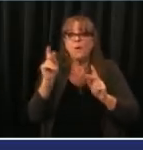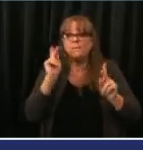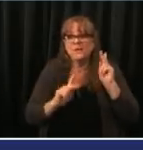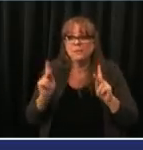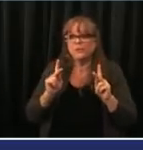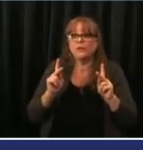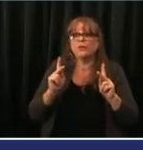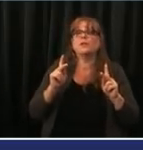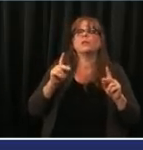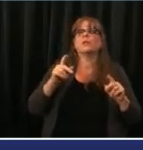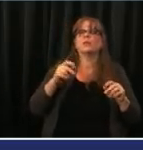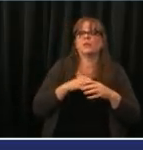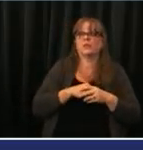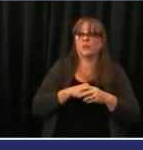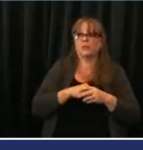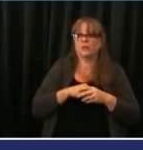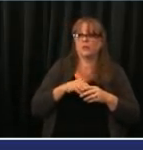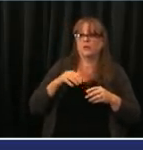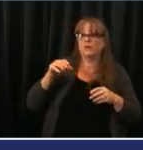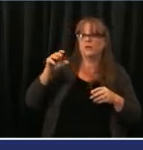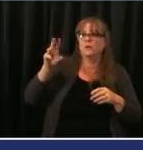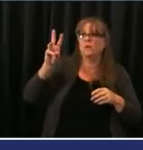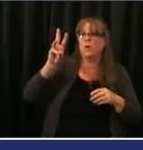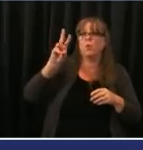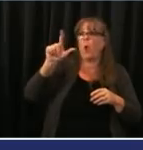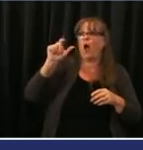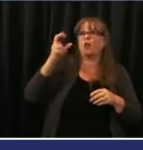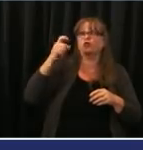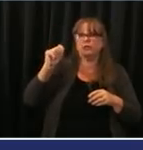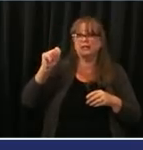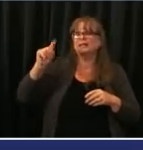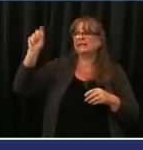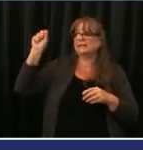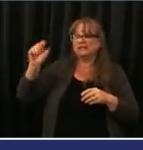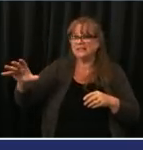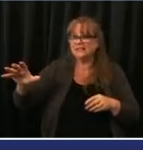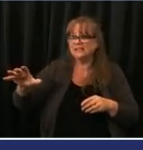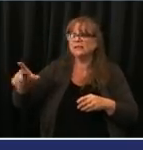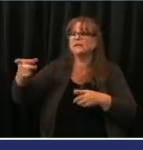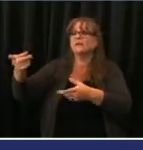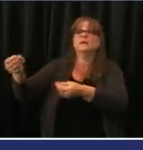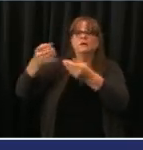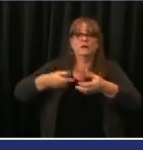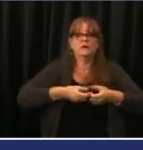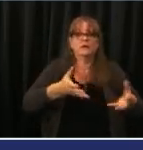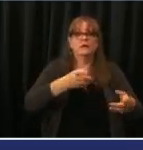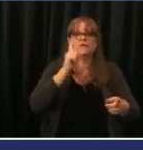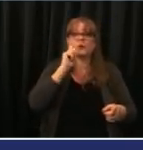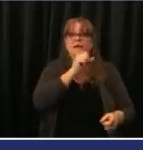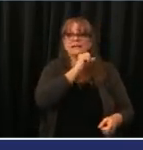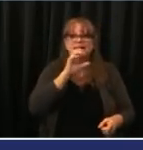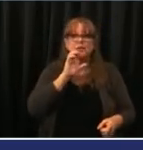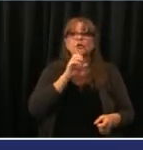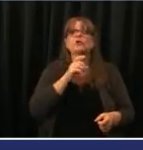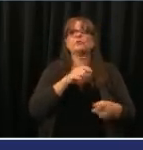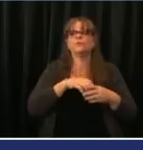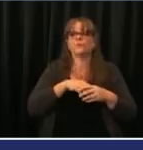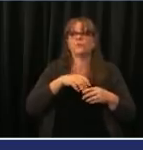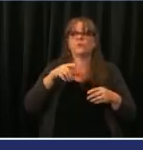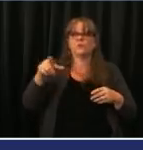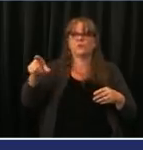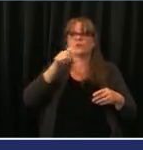both CVS and Walgreens from the federal long-term care facility program. There was extra doses they did not need, and they're returning it back to Colorado so we can